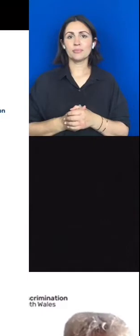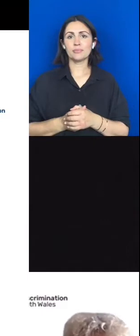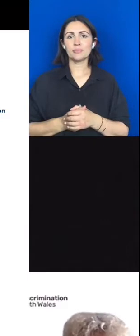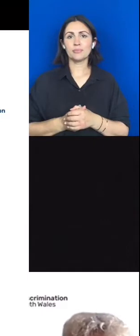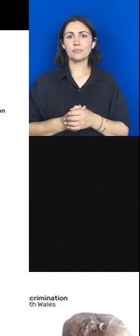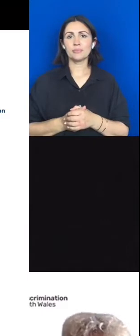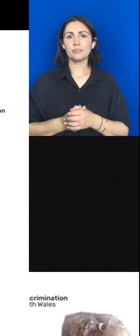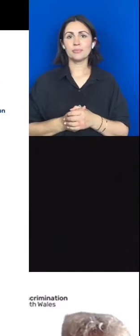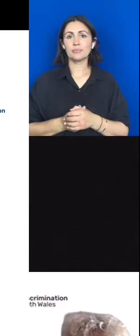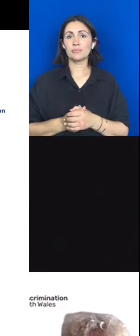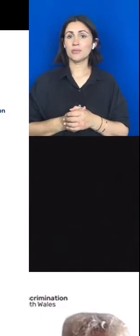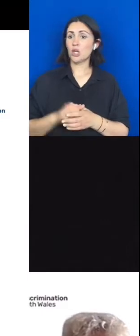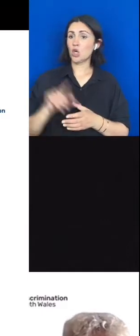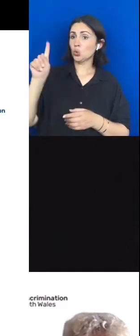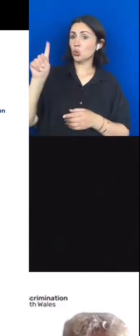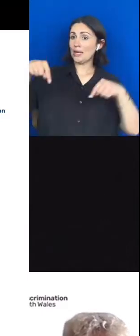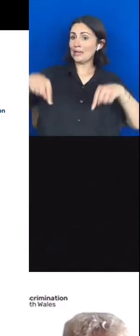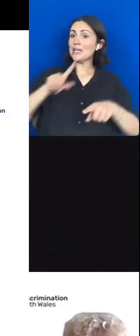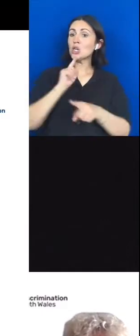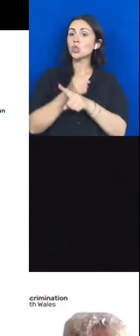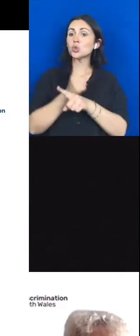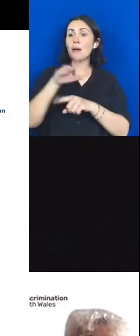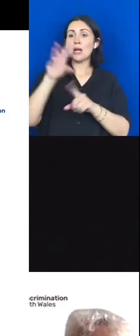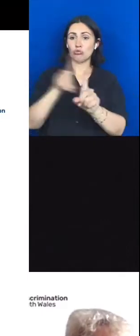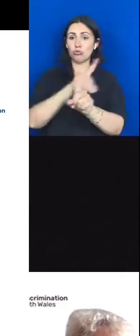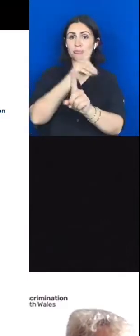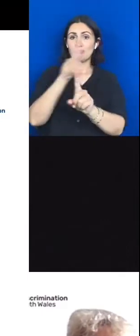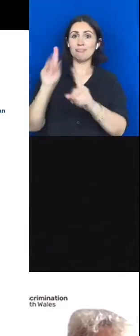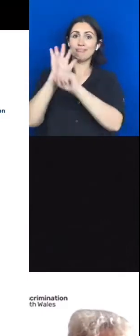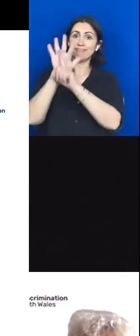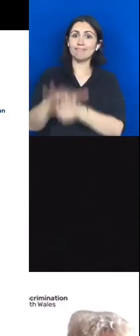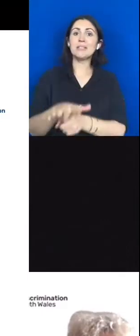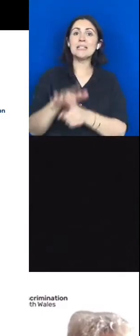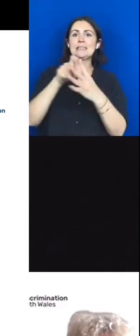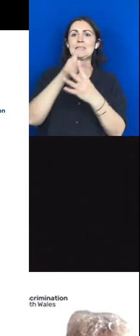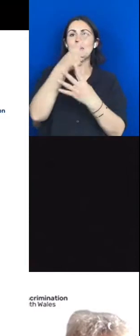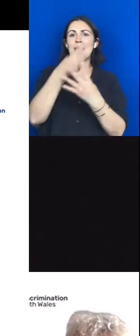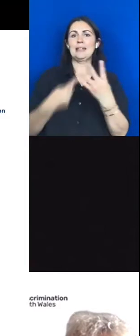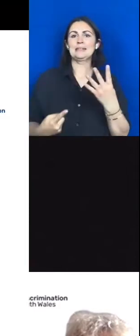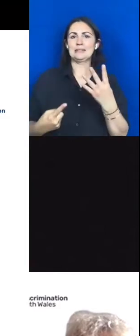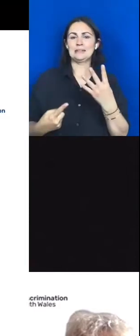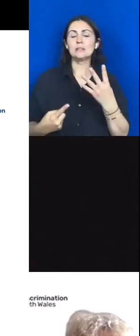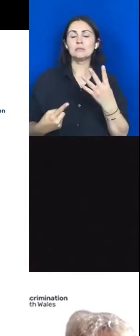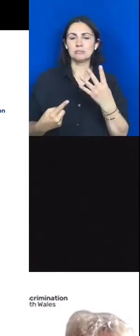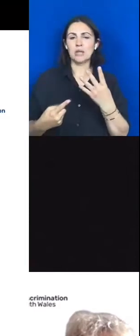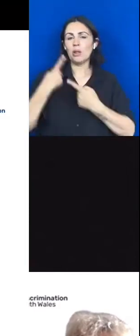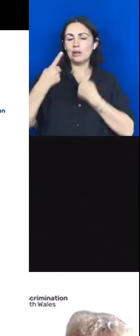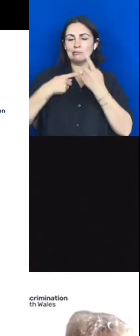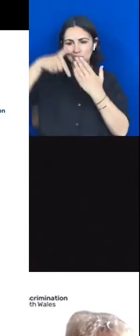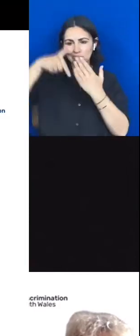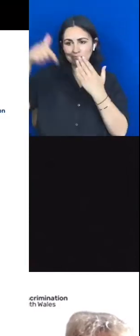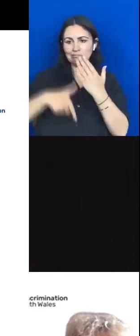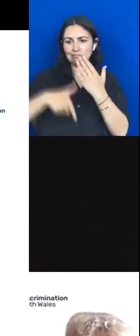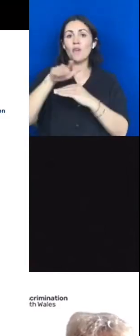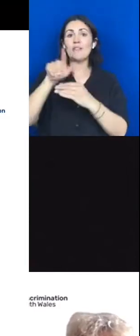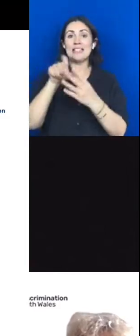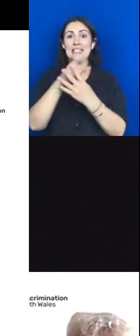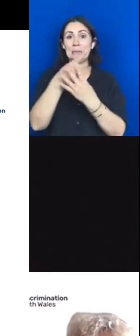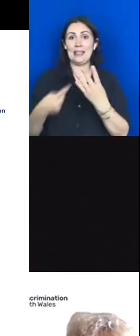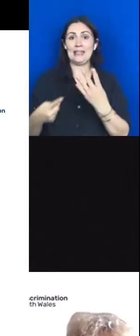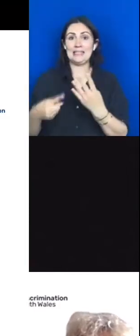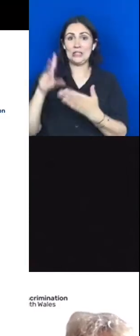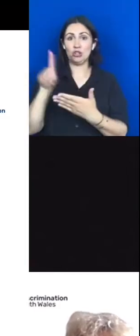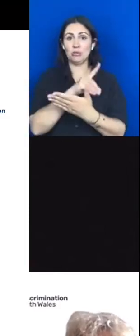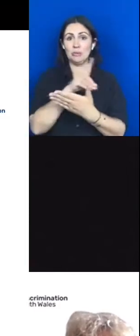Today we are here to talk about disability discrimination in more detail. Under the Act, disability is